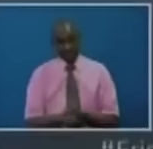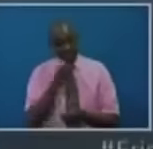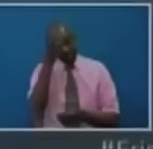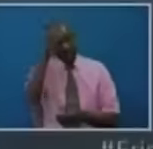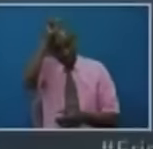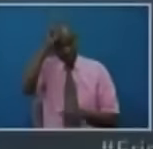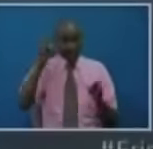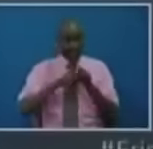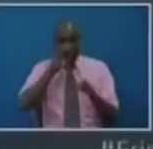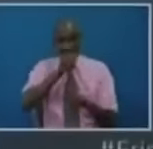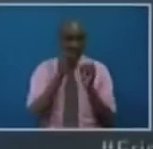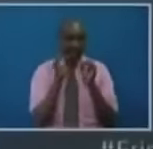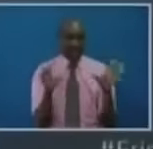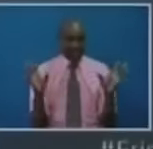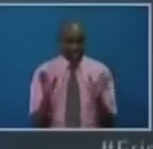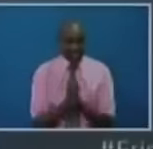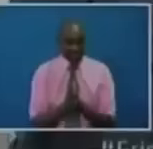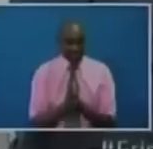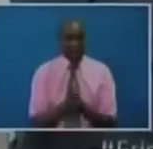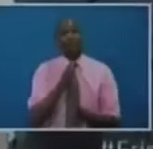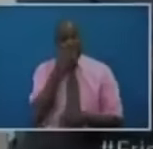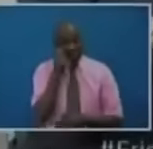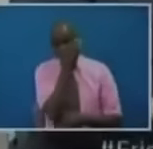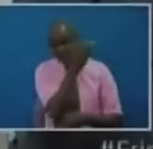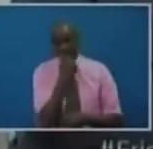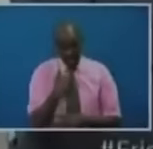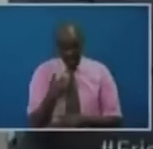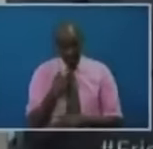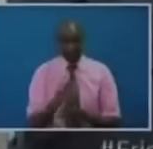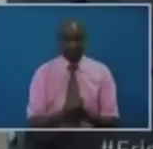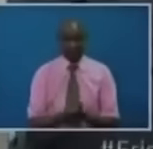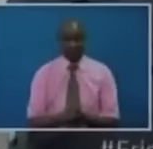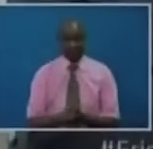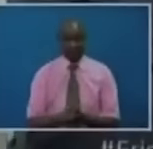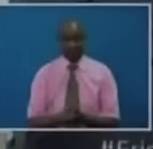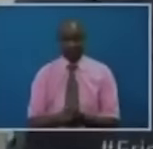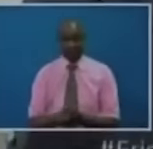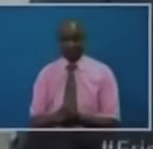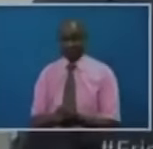Ocha you mean like the rural areas. And they're the best ones because they are the doo-doos ones. Okay,